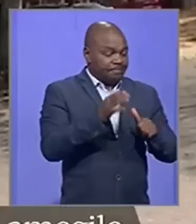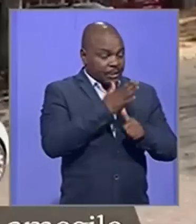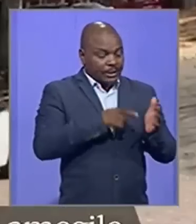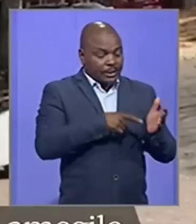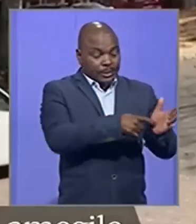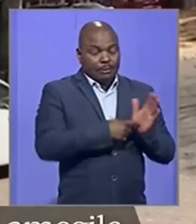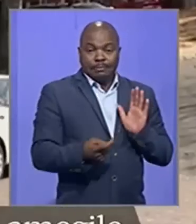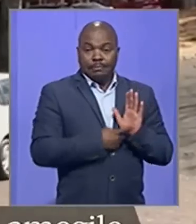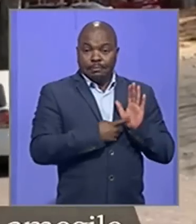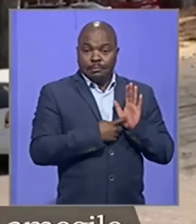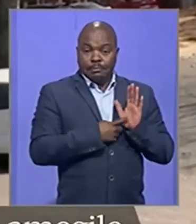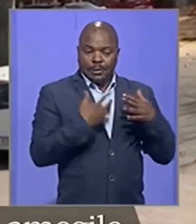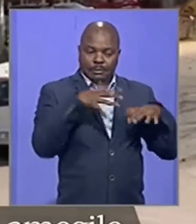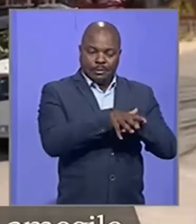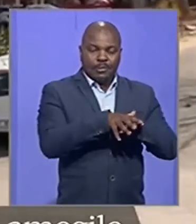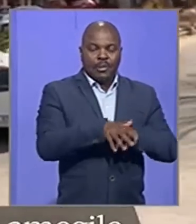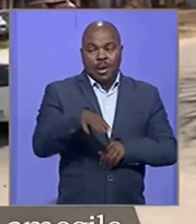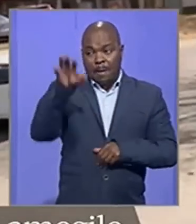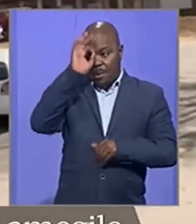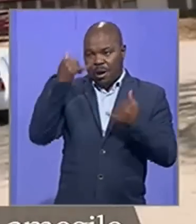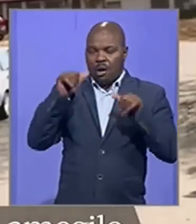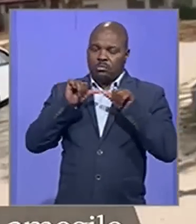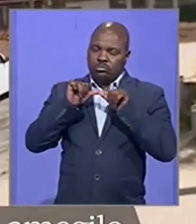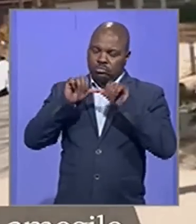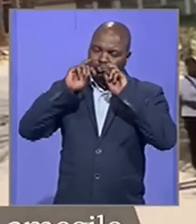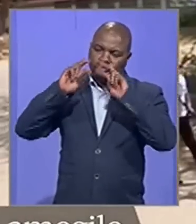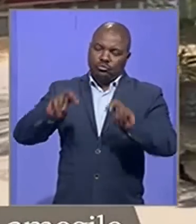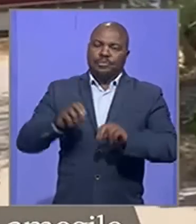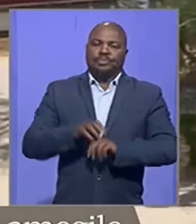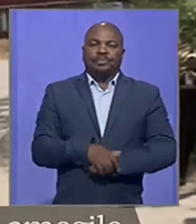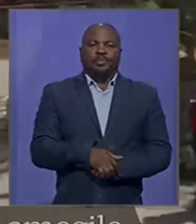phethagatšwa. Maphodisa a tsene fase ka dinyakešišo.